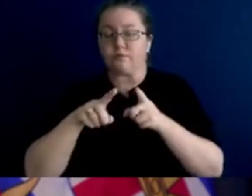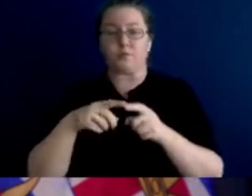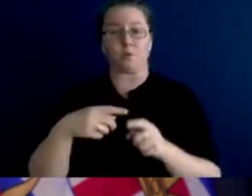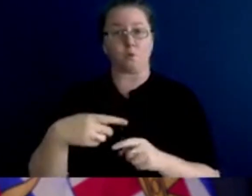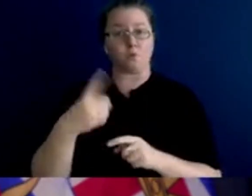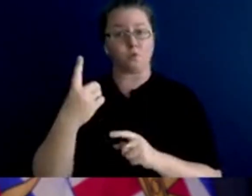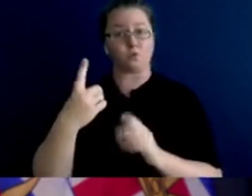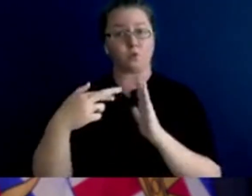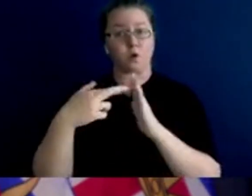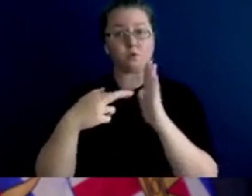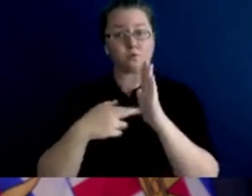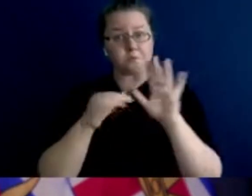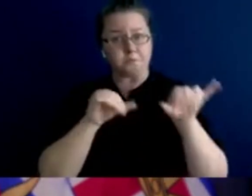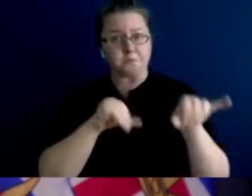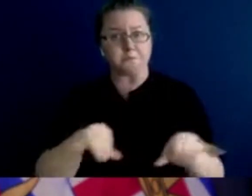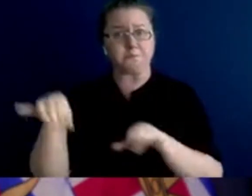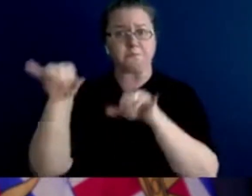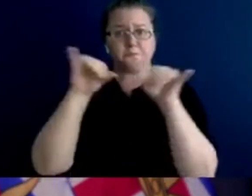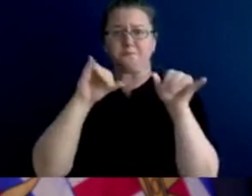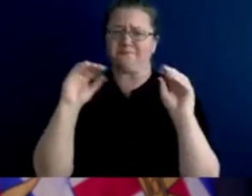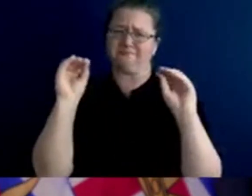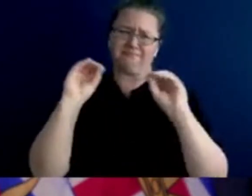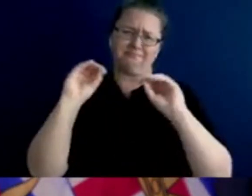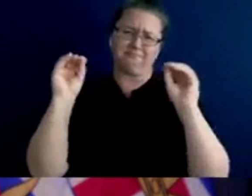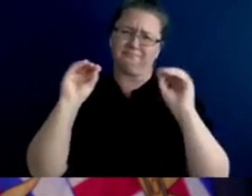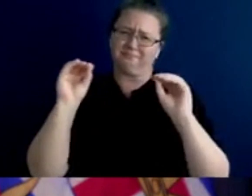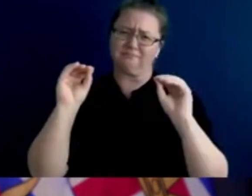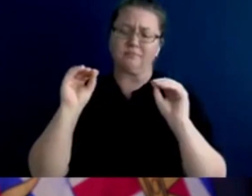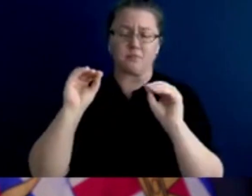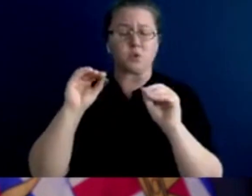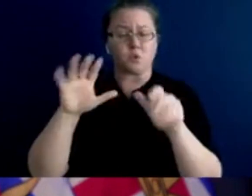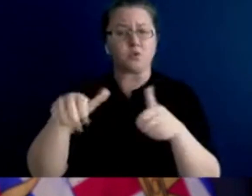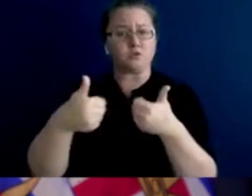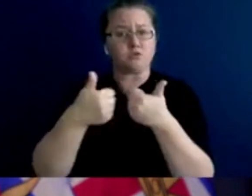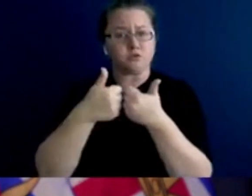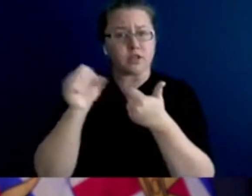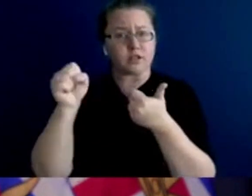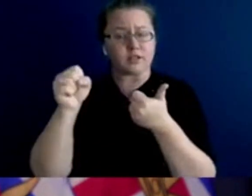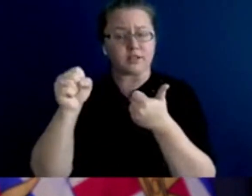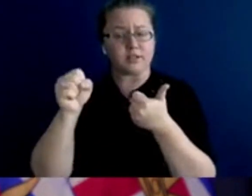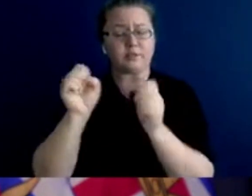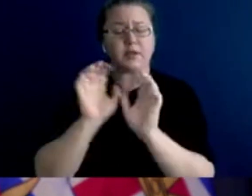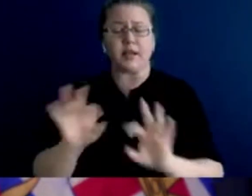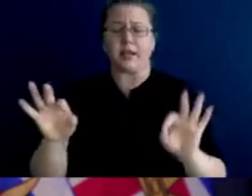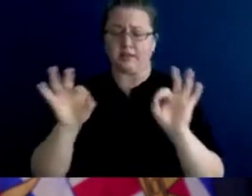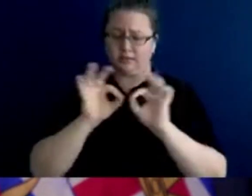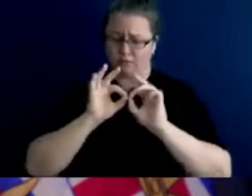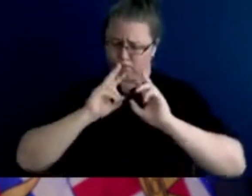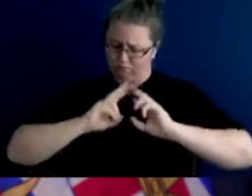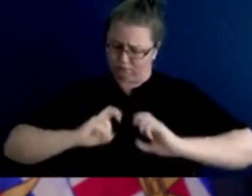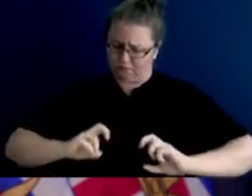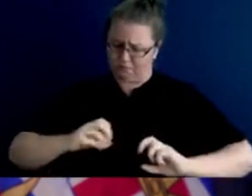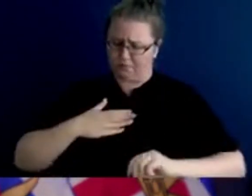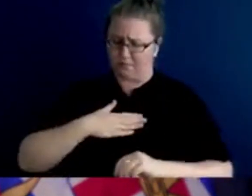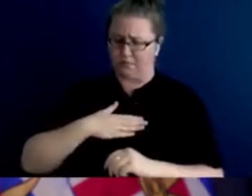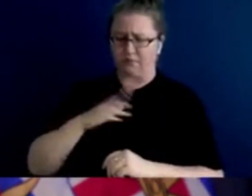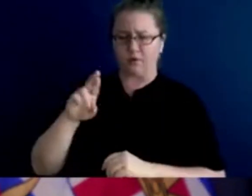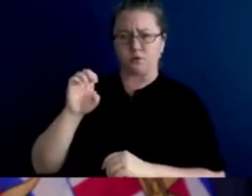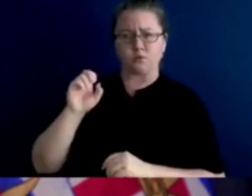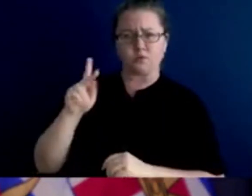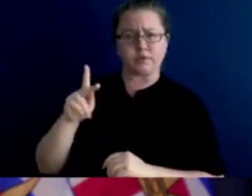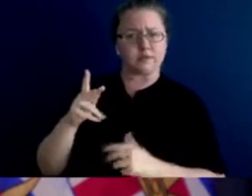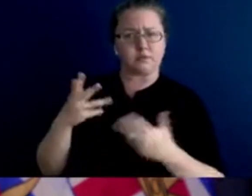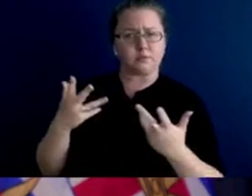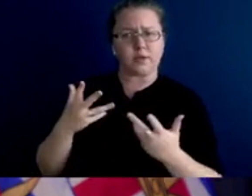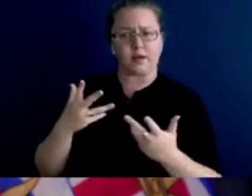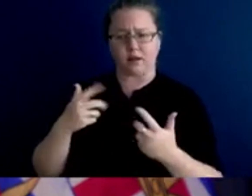you will manage the risk and the relationships that you have. If your teenage son has a girlfriend, have a